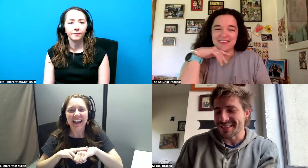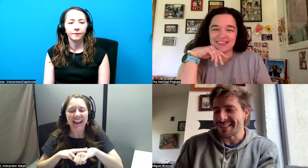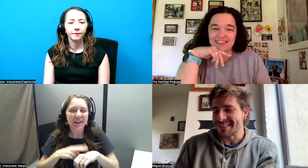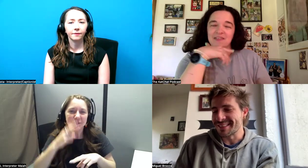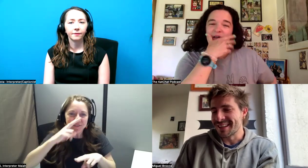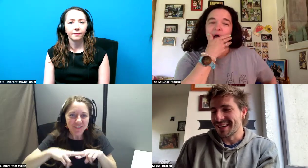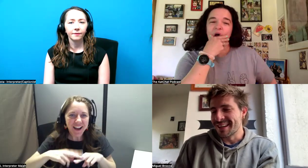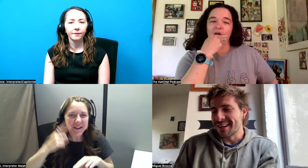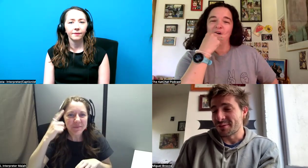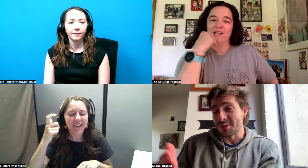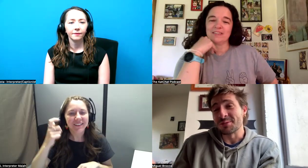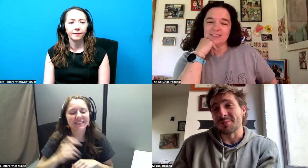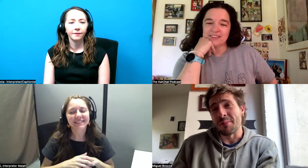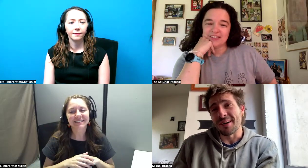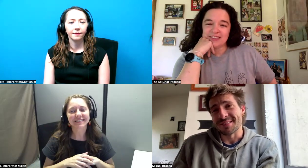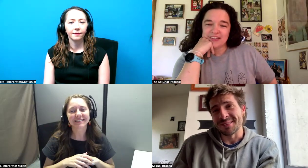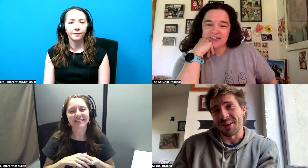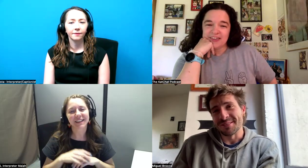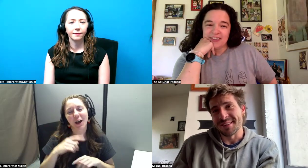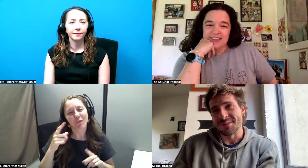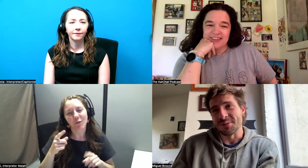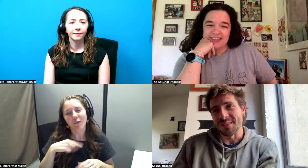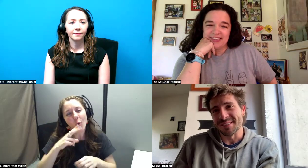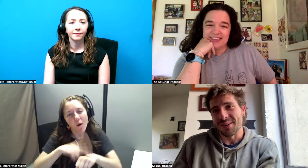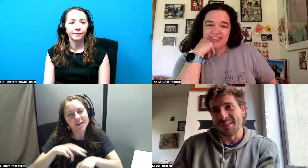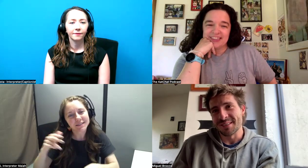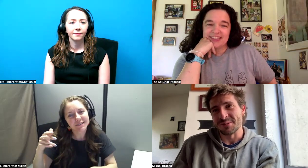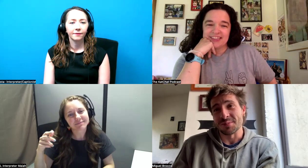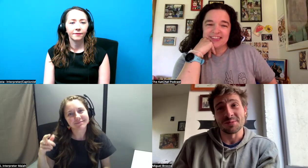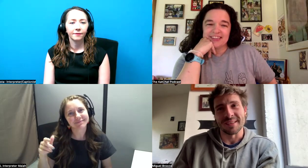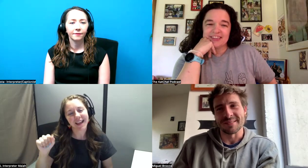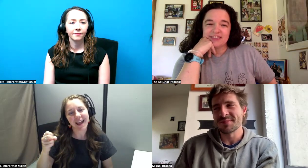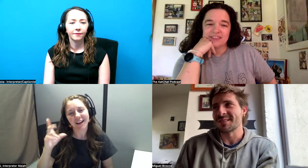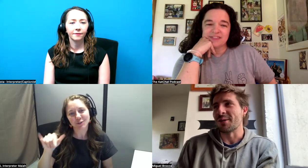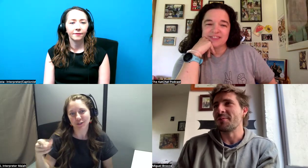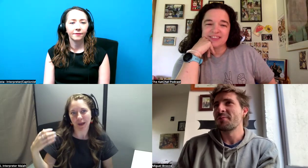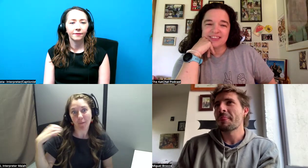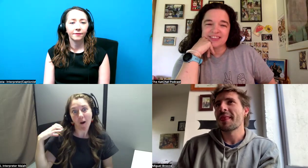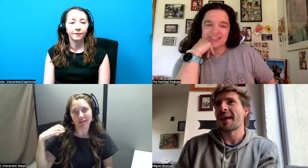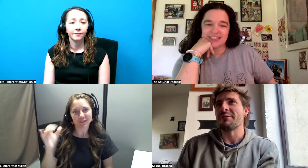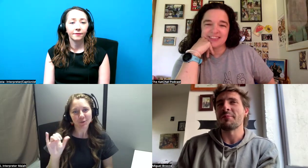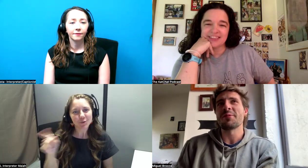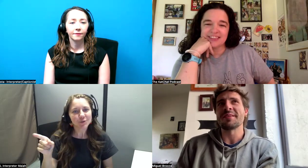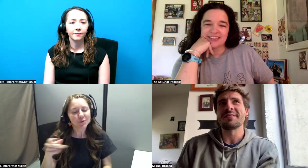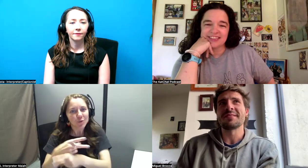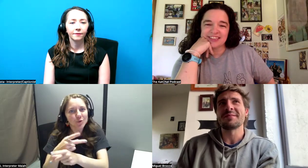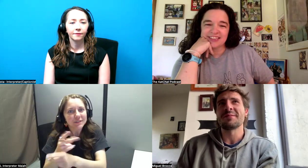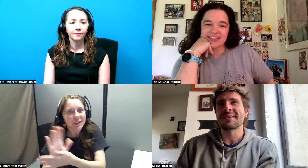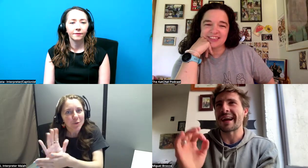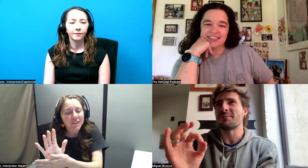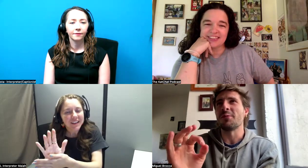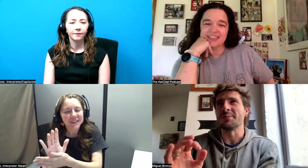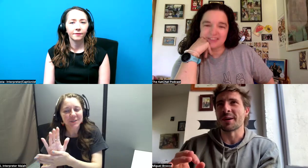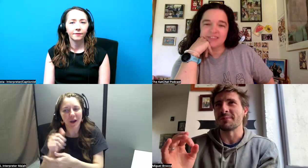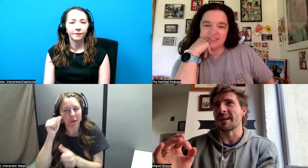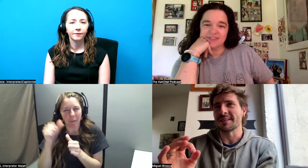because she's of course she was my boss as well in this movie, you know, 'cause she was producing. So I remember these